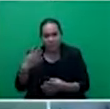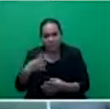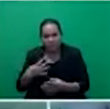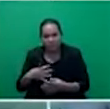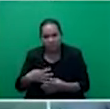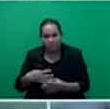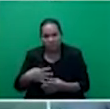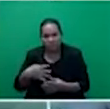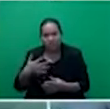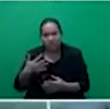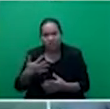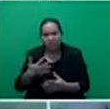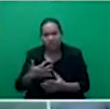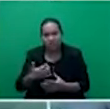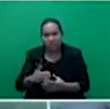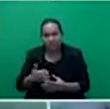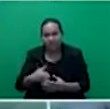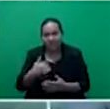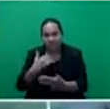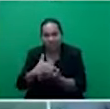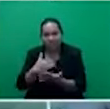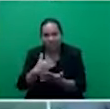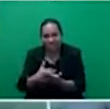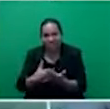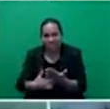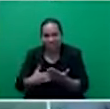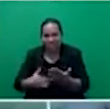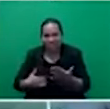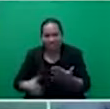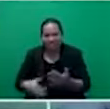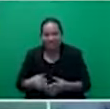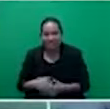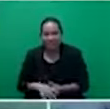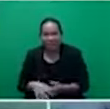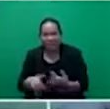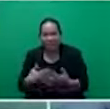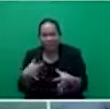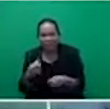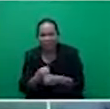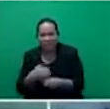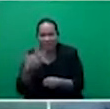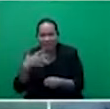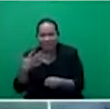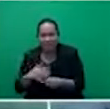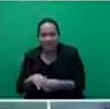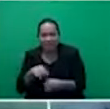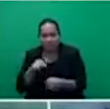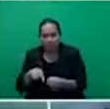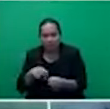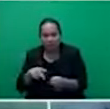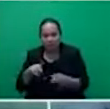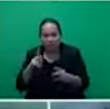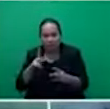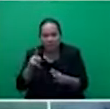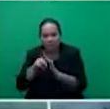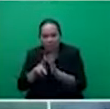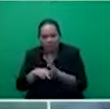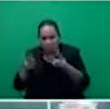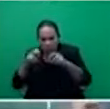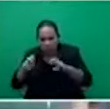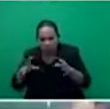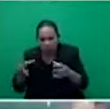Aparosa Tuiwalese, Anre Jyoti Prasad. Fiscal Policy Research Analysis Division, Kavita